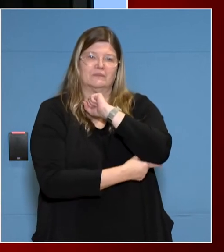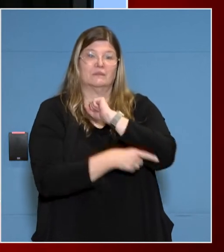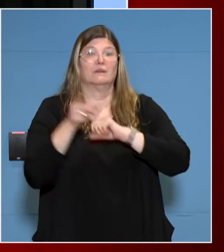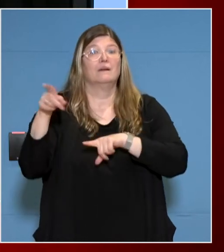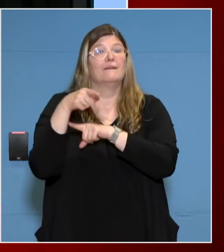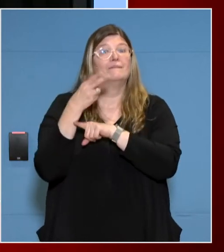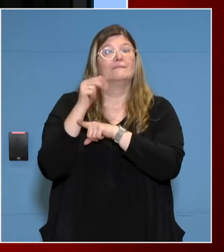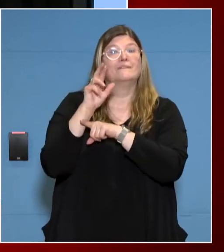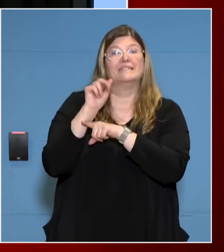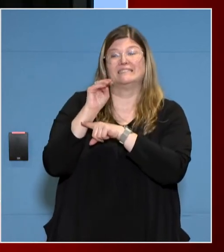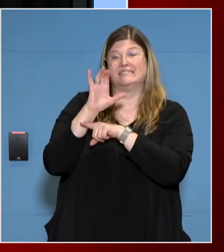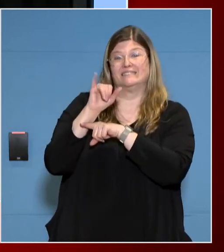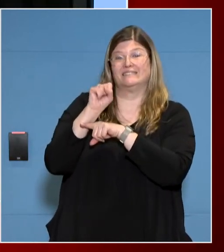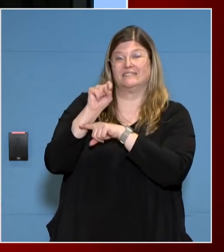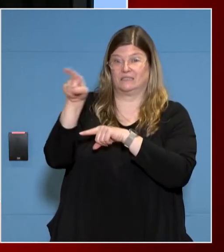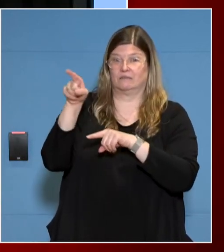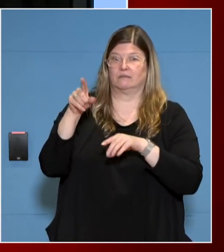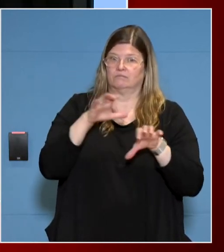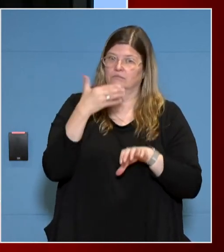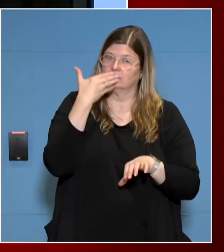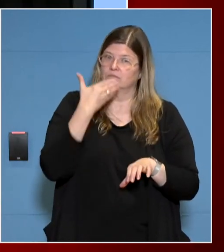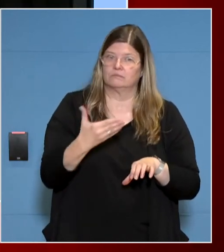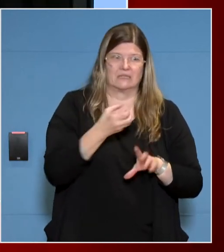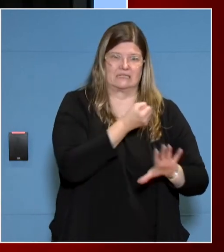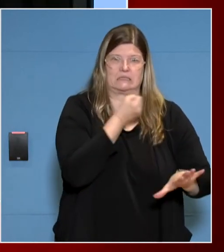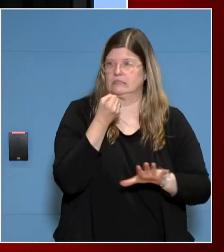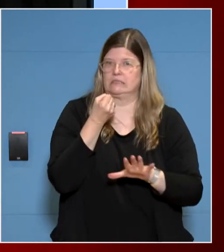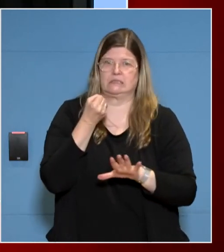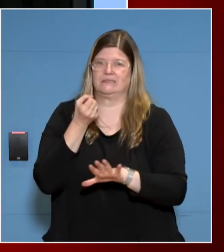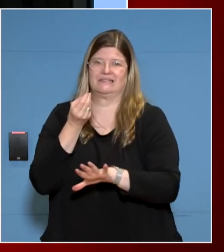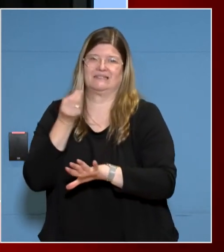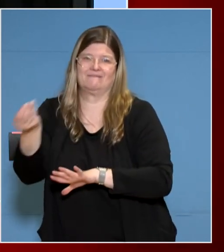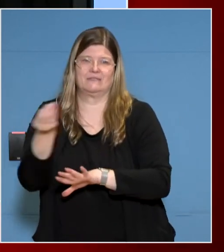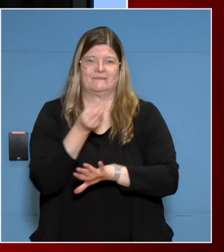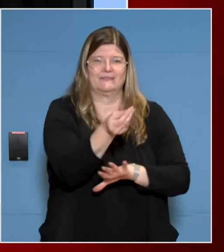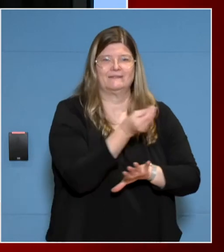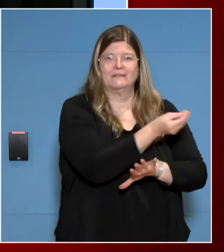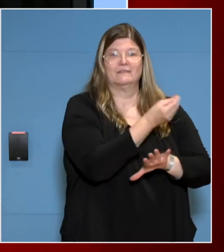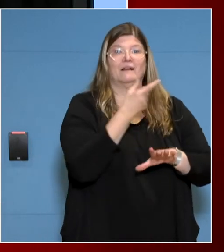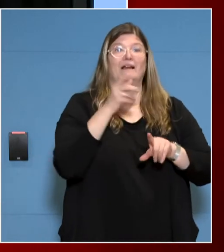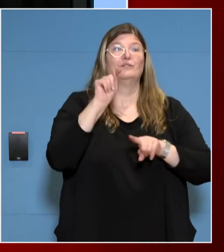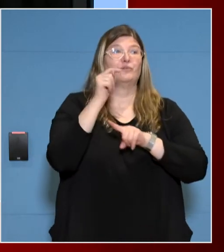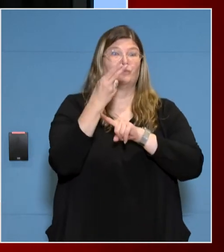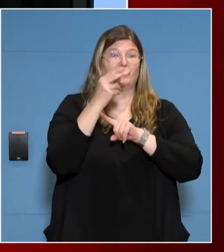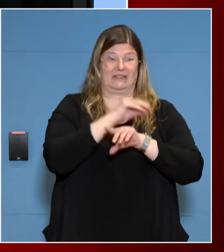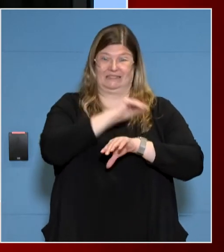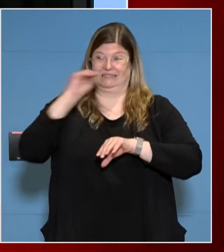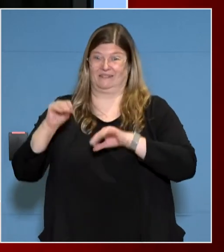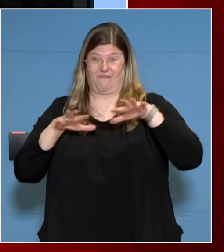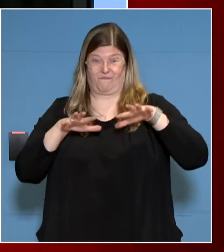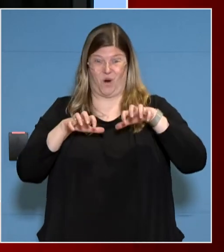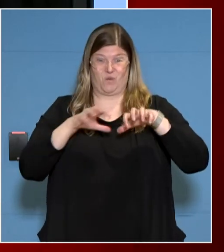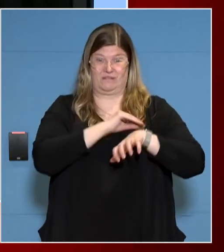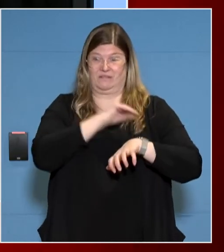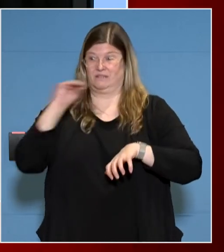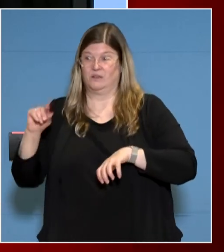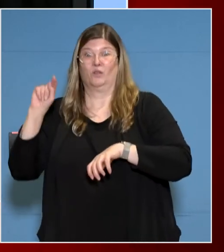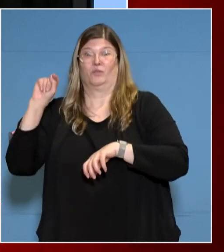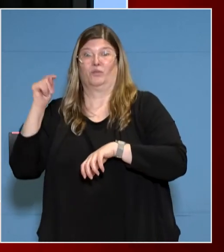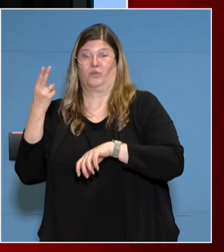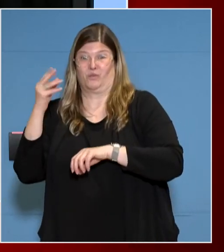vaccine from the freezer, when to begin the thawing process, when to draw up the vaccine. And if you observe the